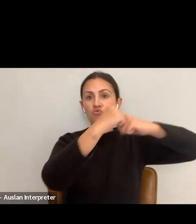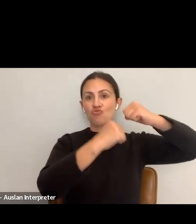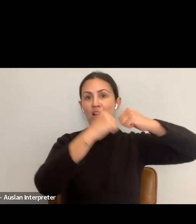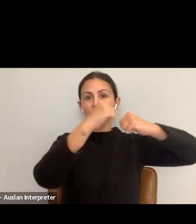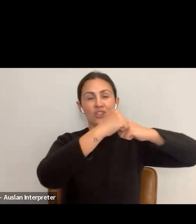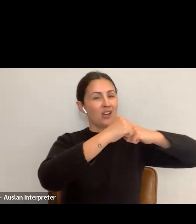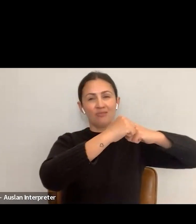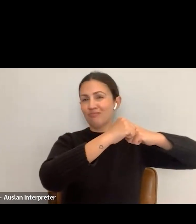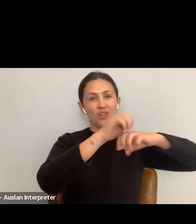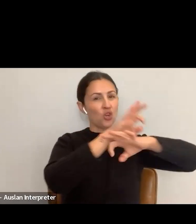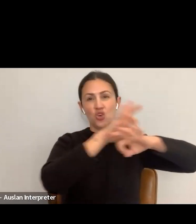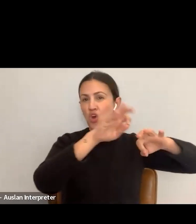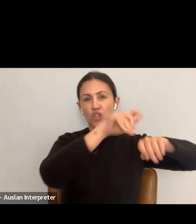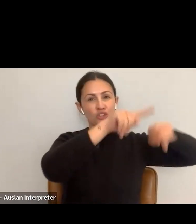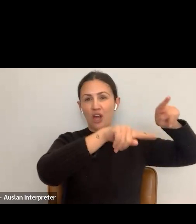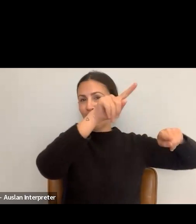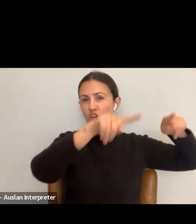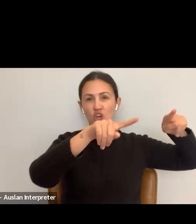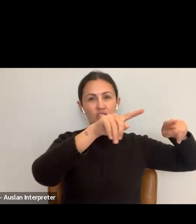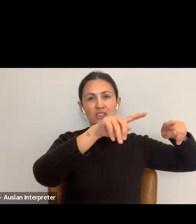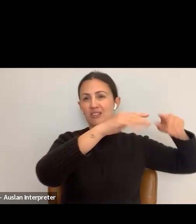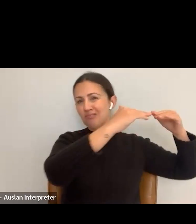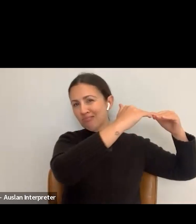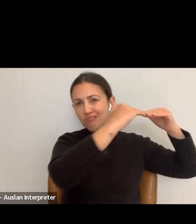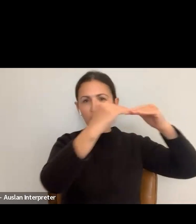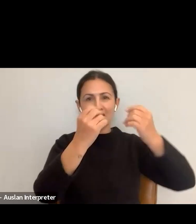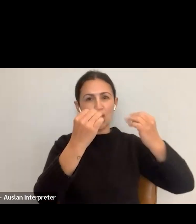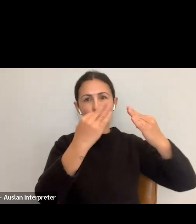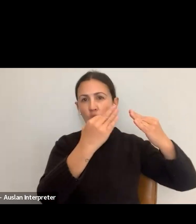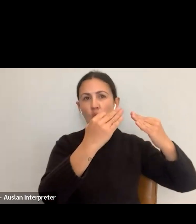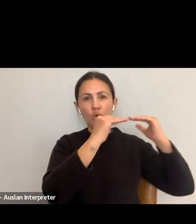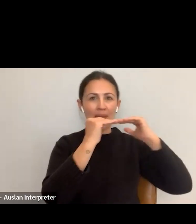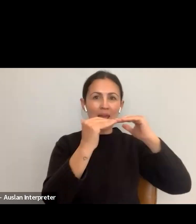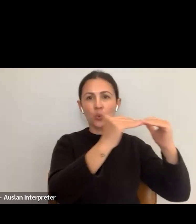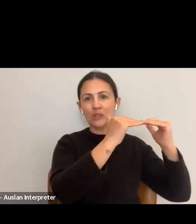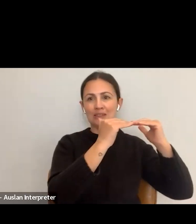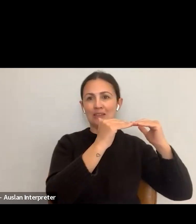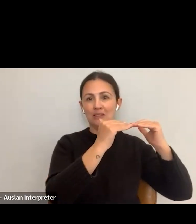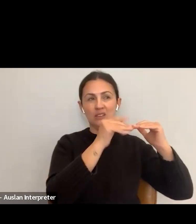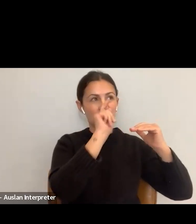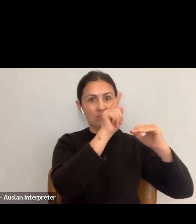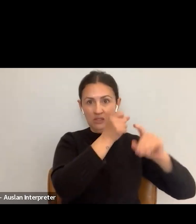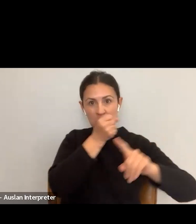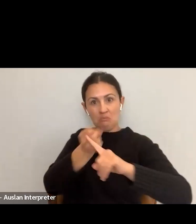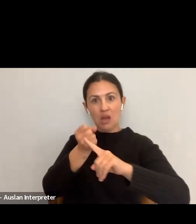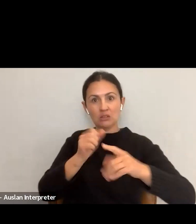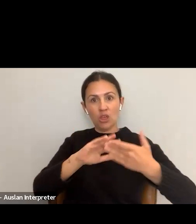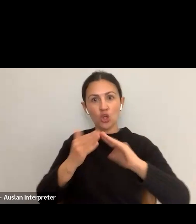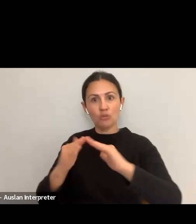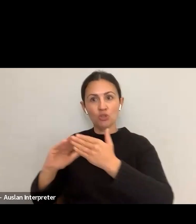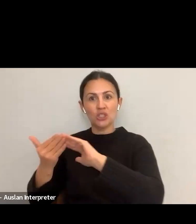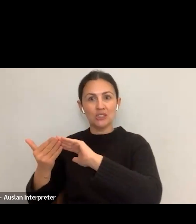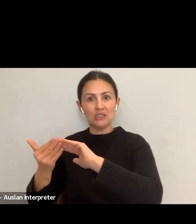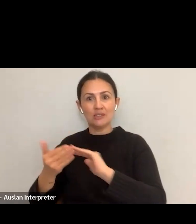are given in Australia and have been since colonisation, it's embedded in the way